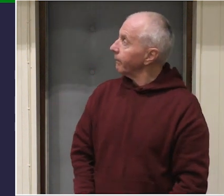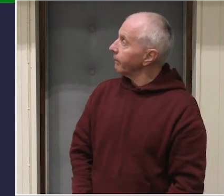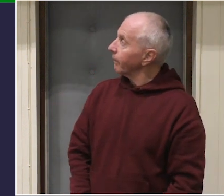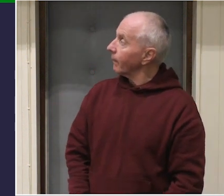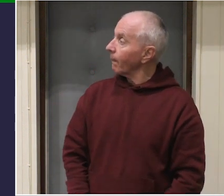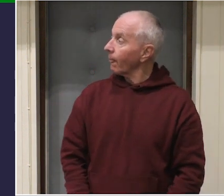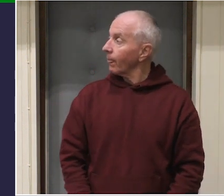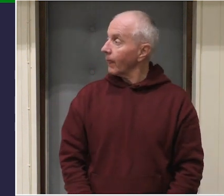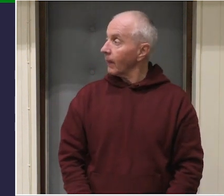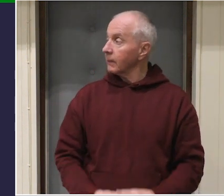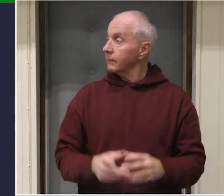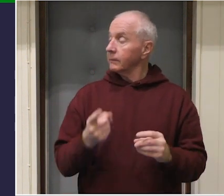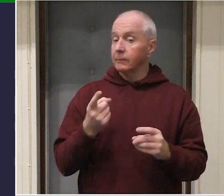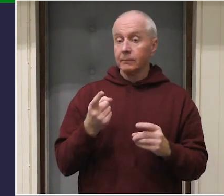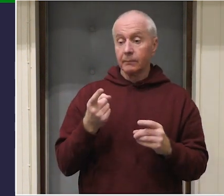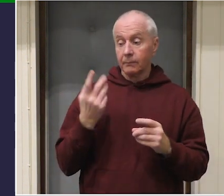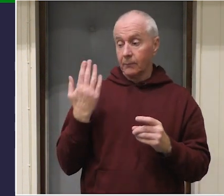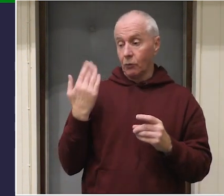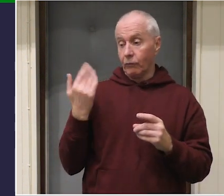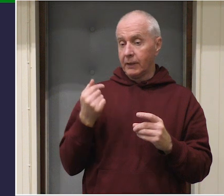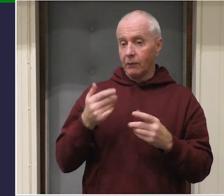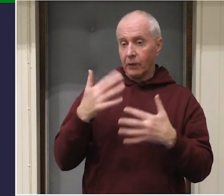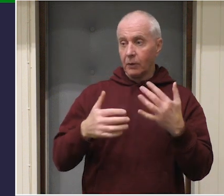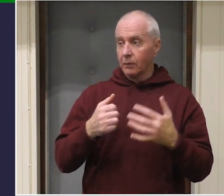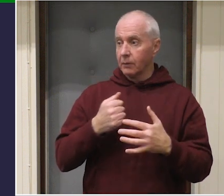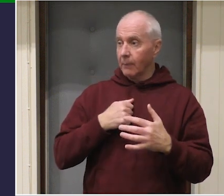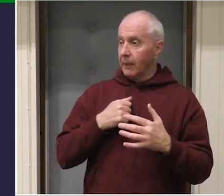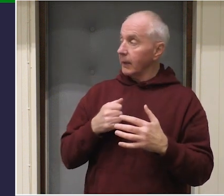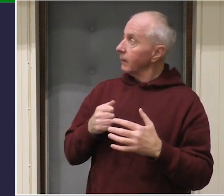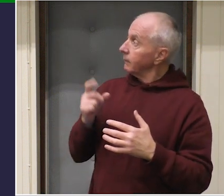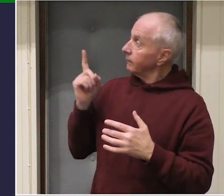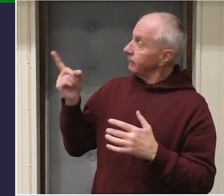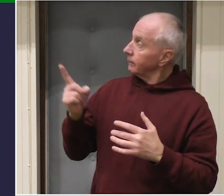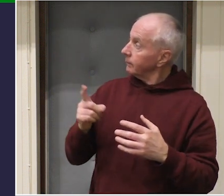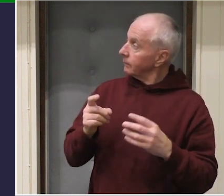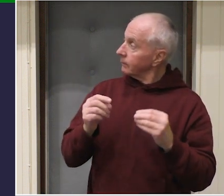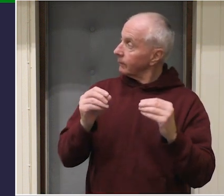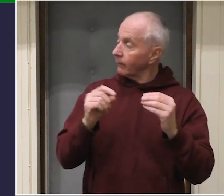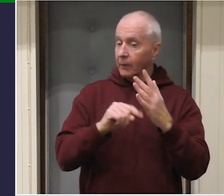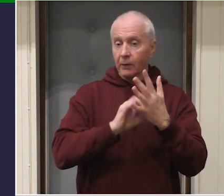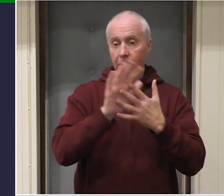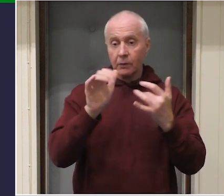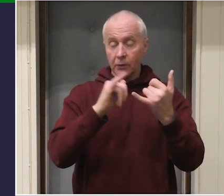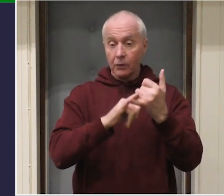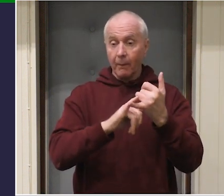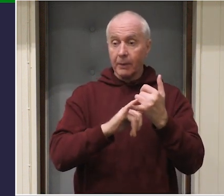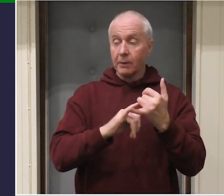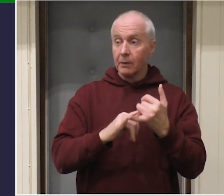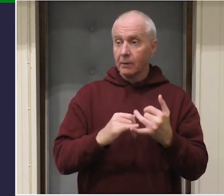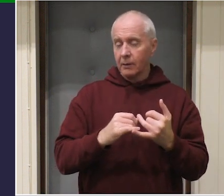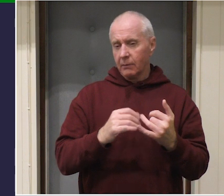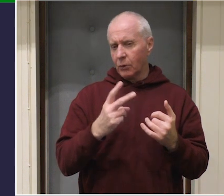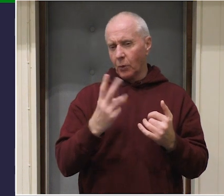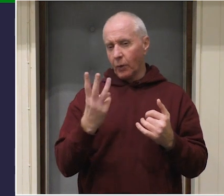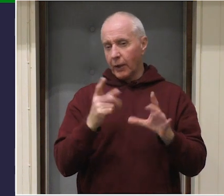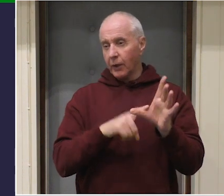The most recent result I have for this was by one of my colleagues, Willie Torres. Only a couple of years ago he had the definitive paper on this, and the orbit period is